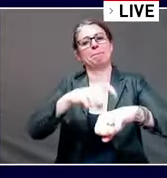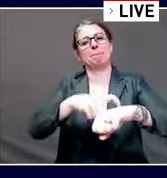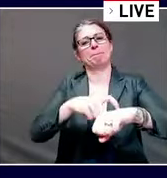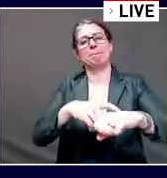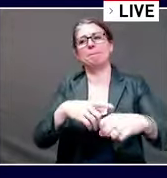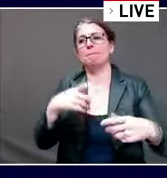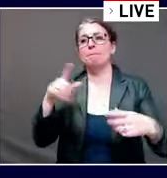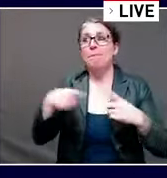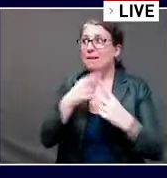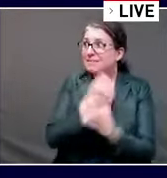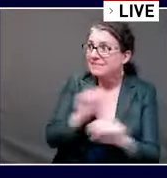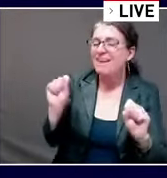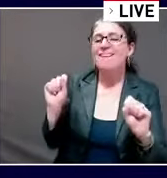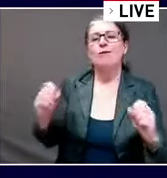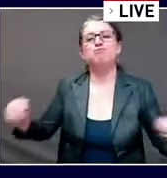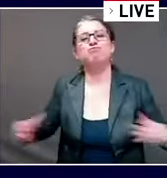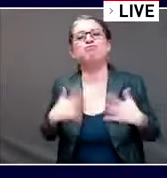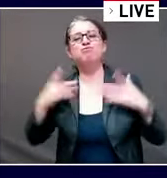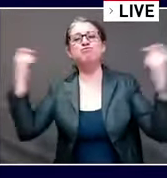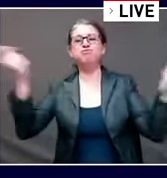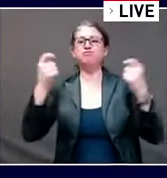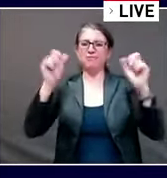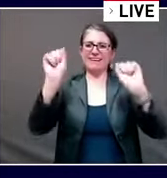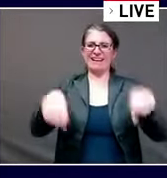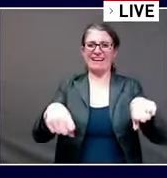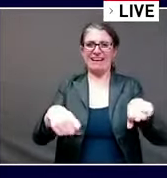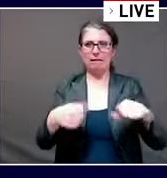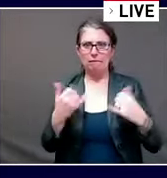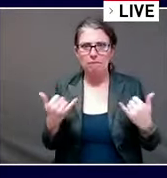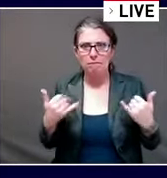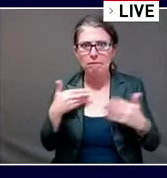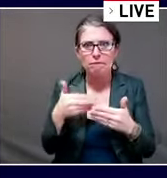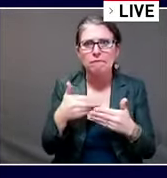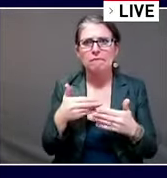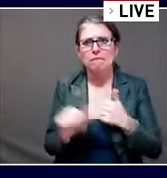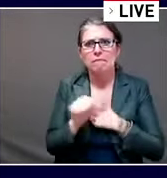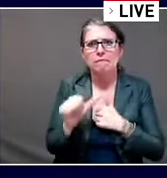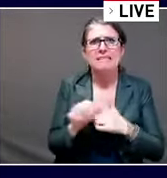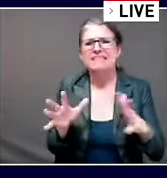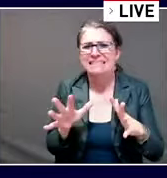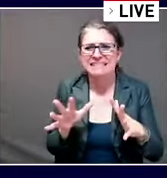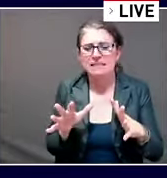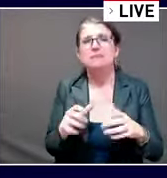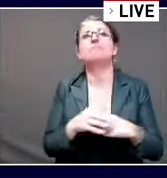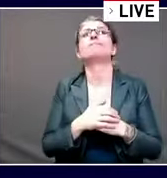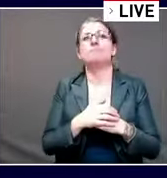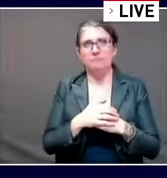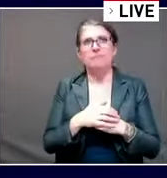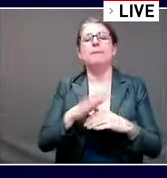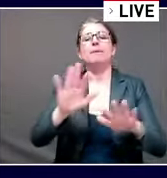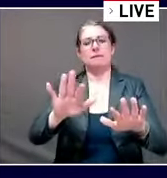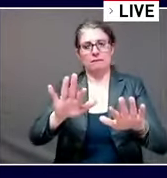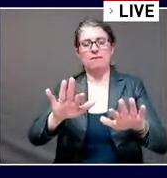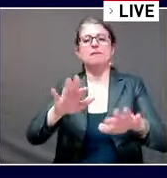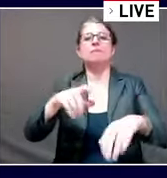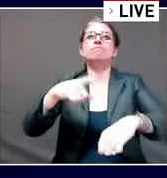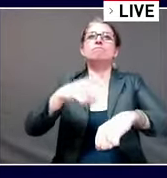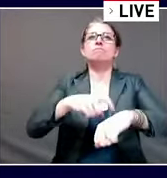tough. Let's just acknowledge that, right? Let's just acknowledge how brutal and dispiriting it is, especially this time of the